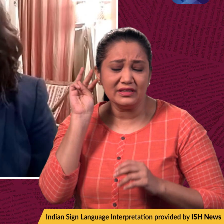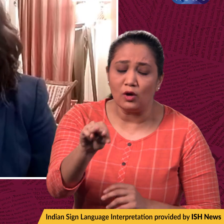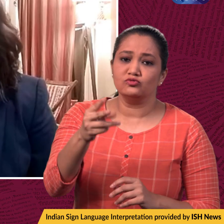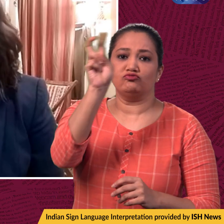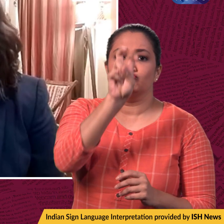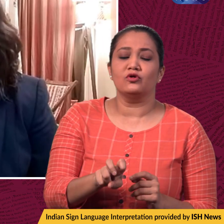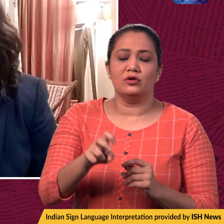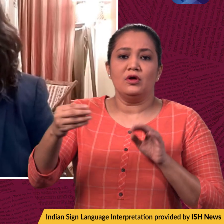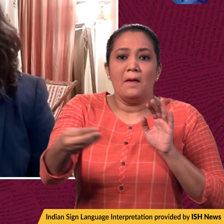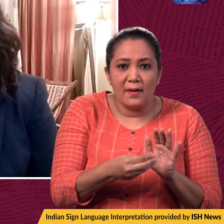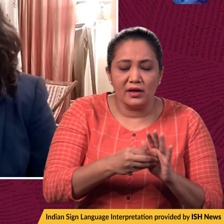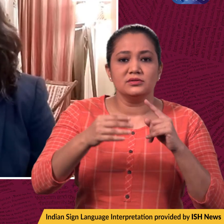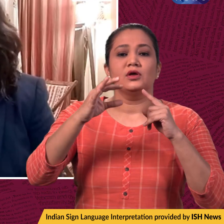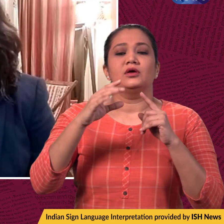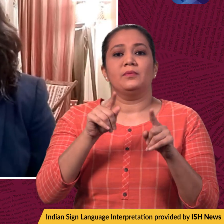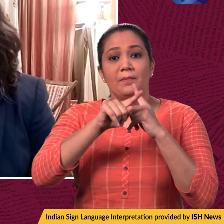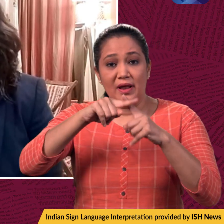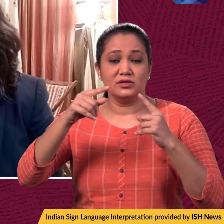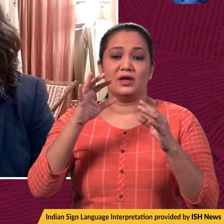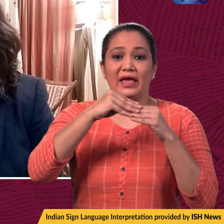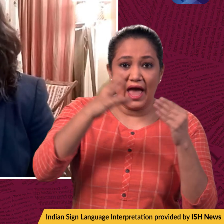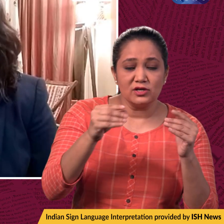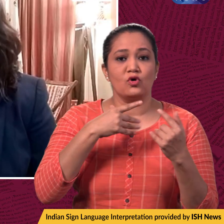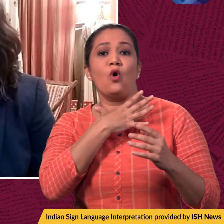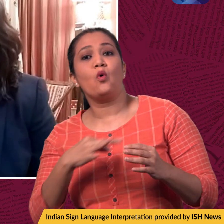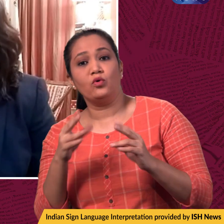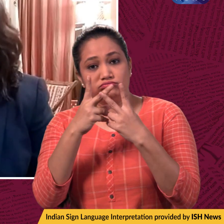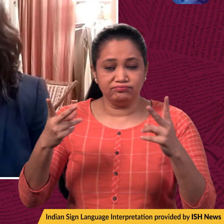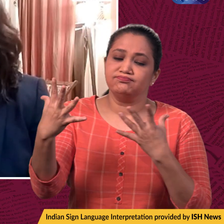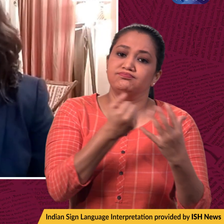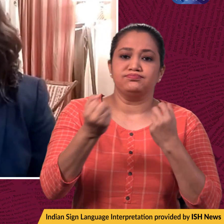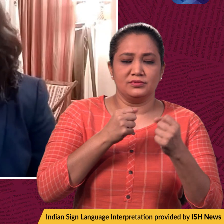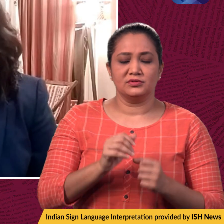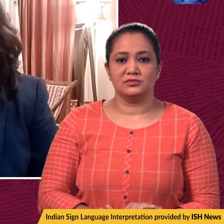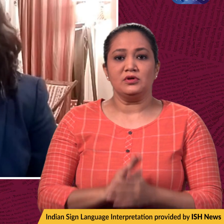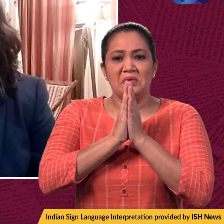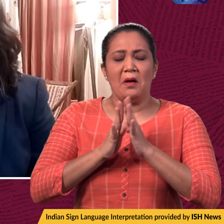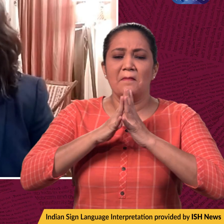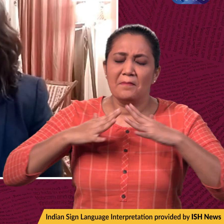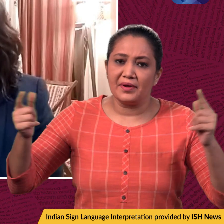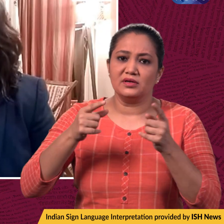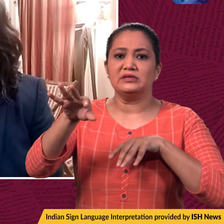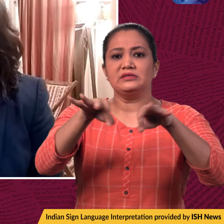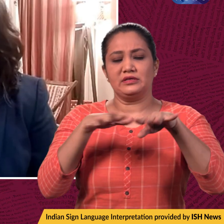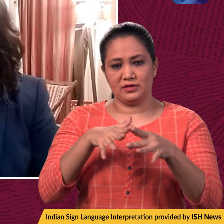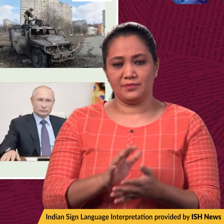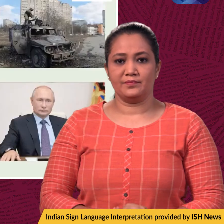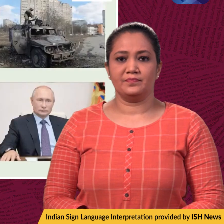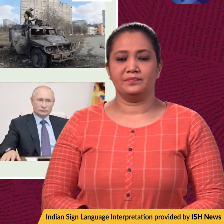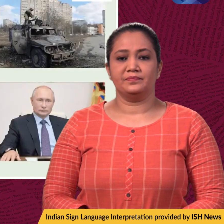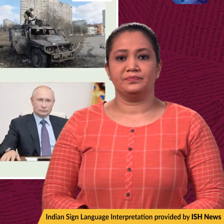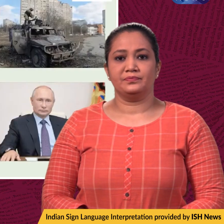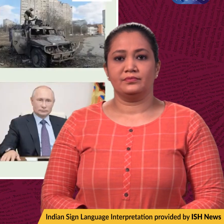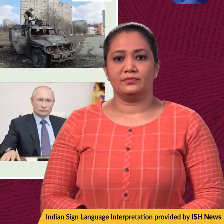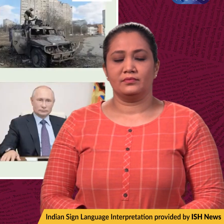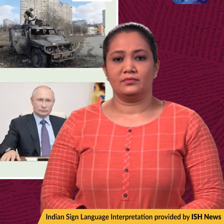$600,000 bribe in the form of cash and gold bars from the former head of Yangon, Myanmar's largest city and region.